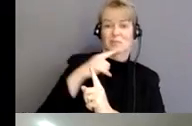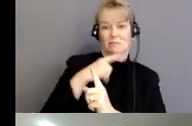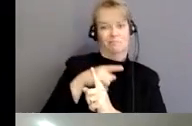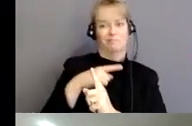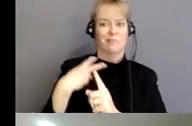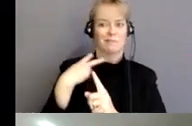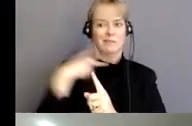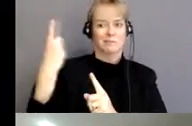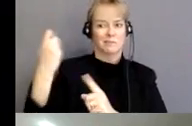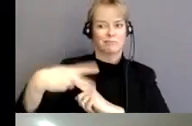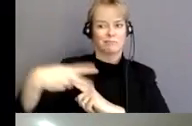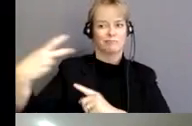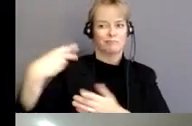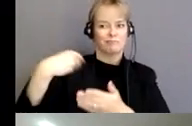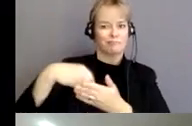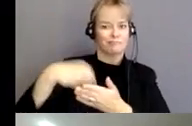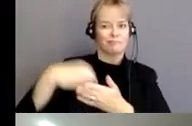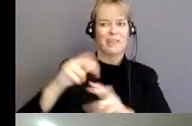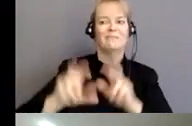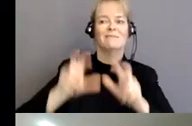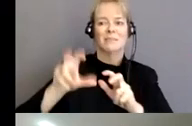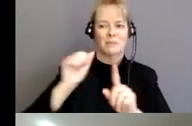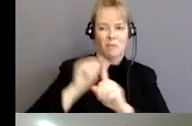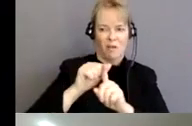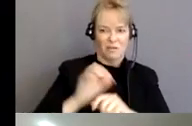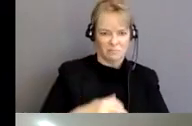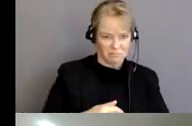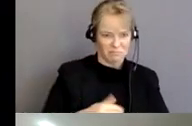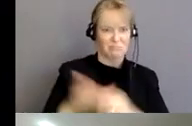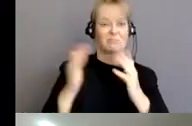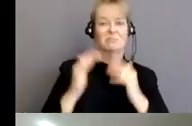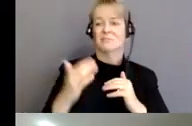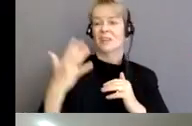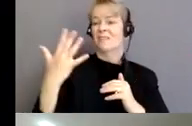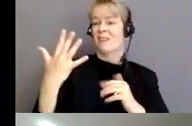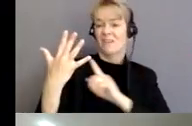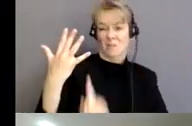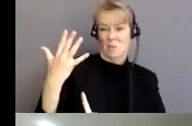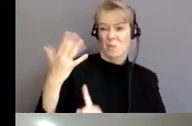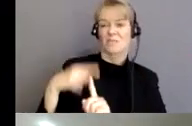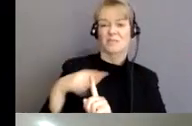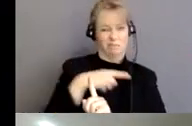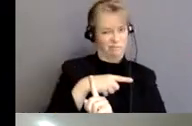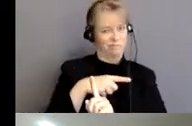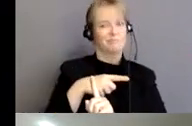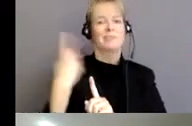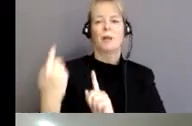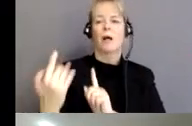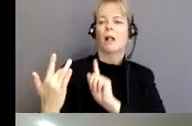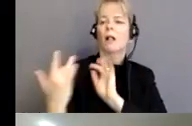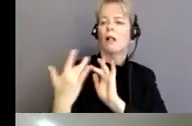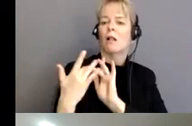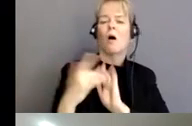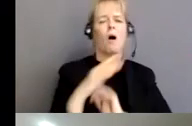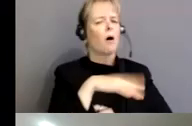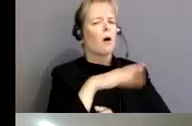million Canadians. About 1 in 5 Canadians say they've been approached about a potential fraudulent scheme. And these are investment frauds, not just